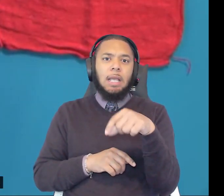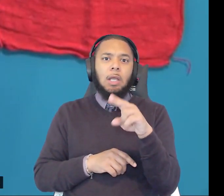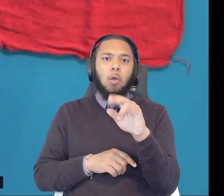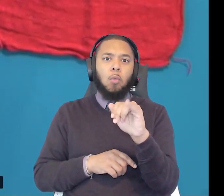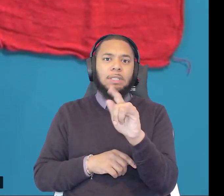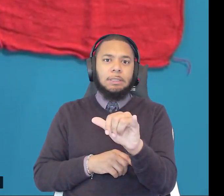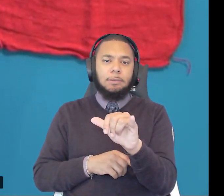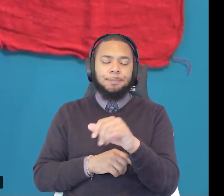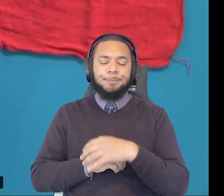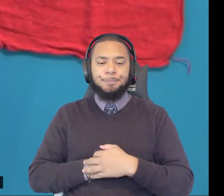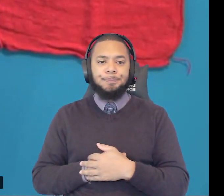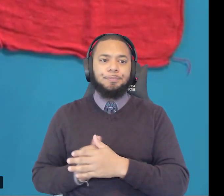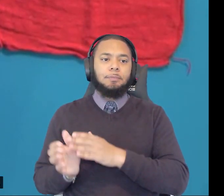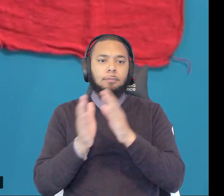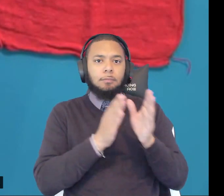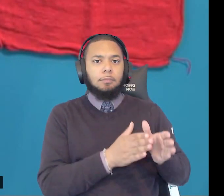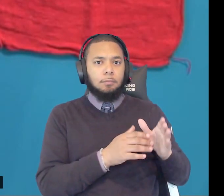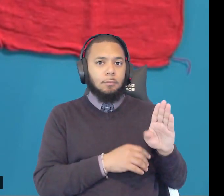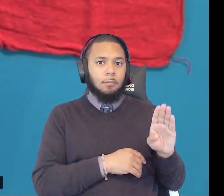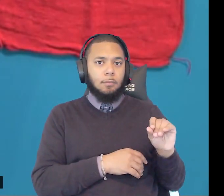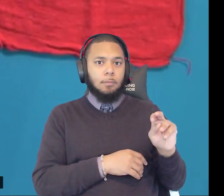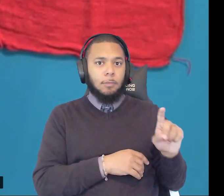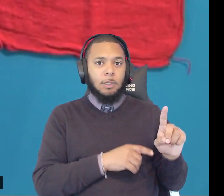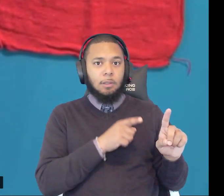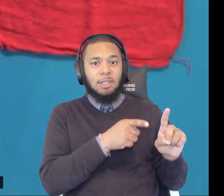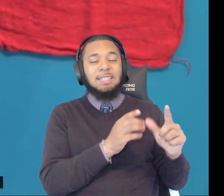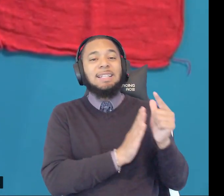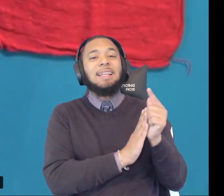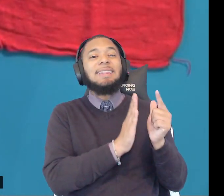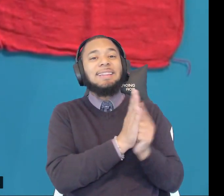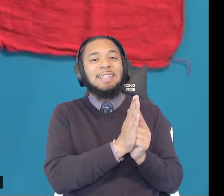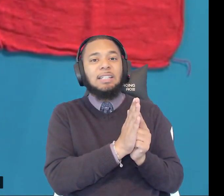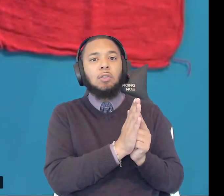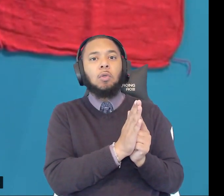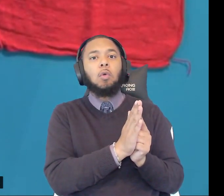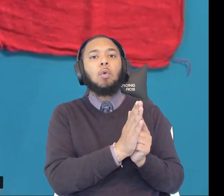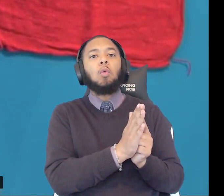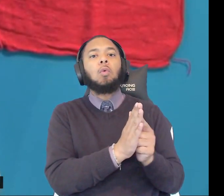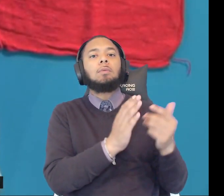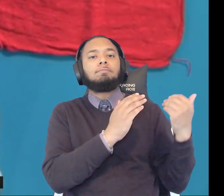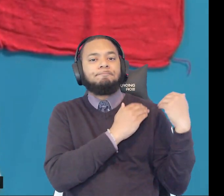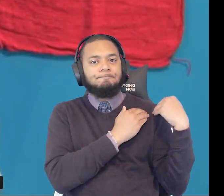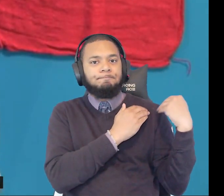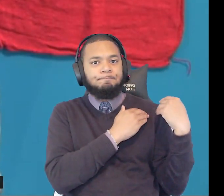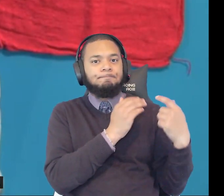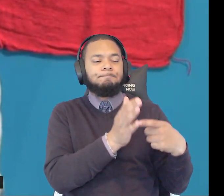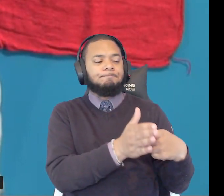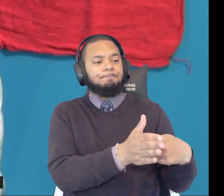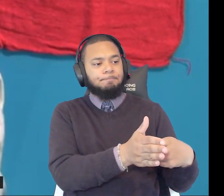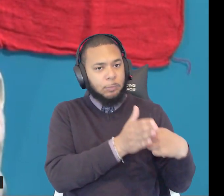A bond is a legal obligation